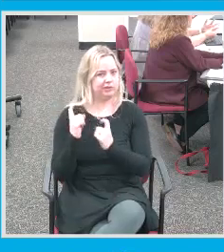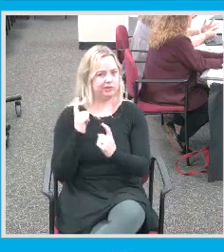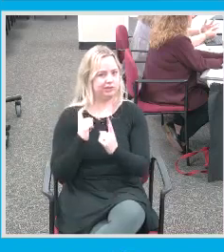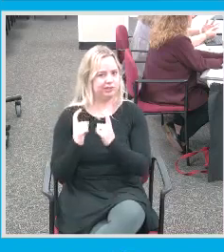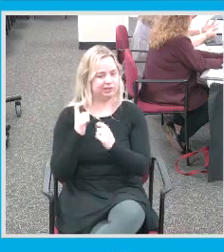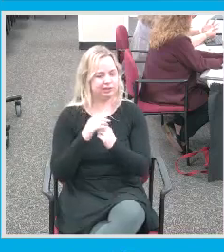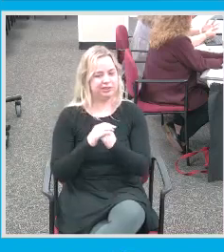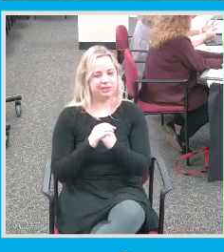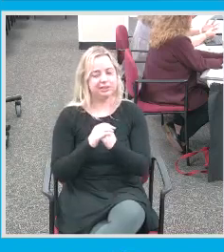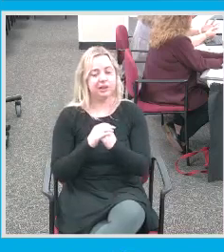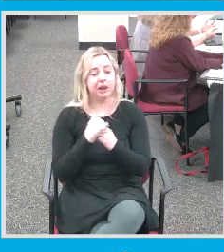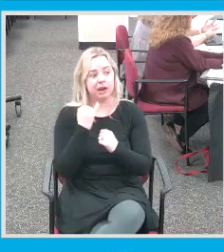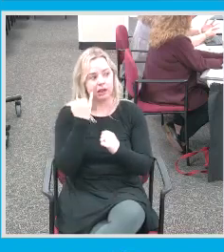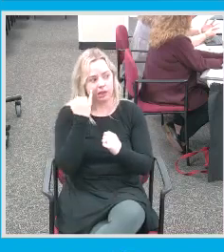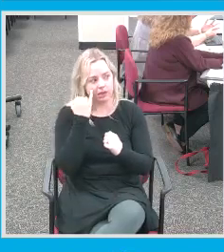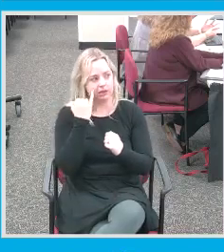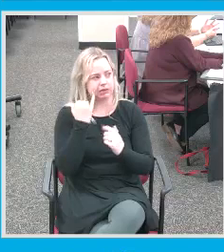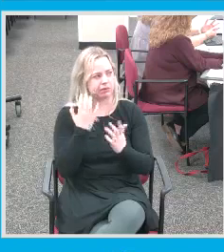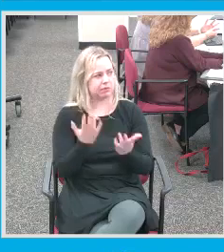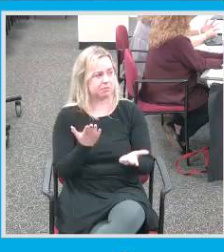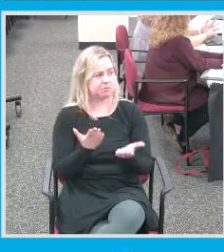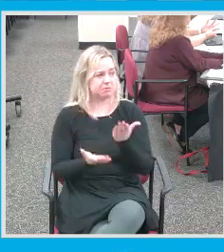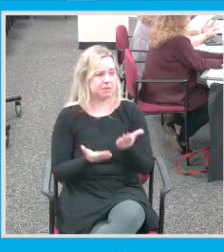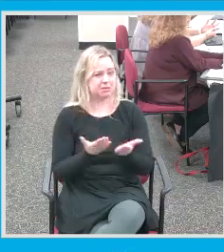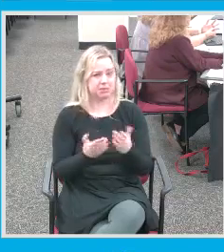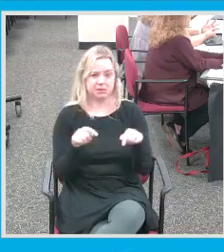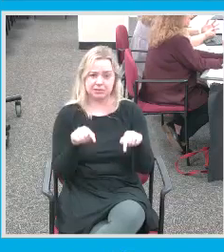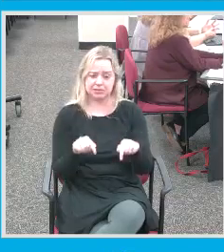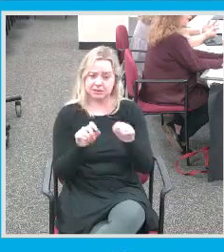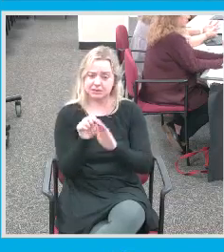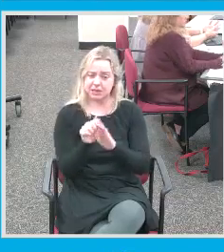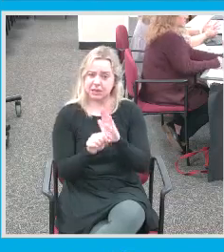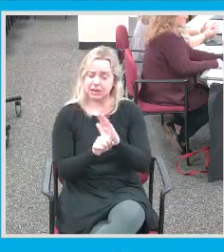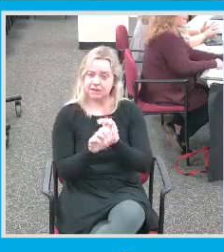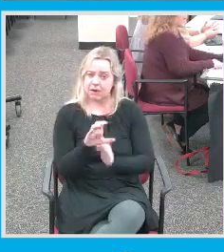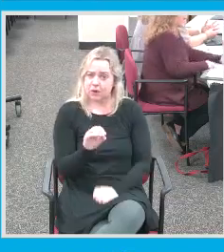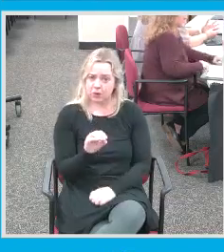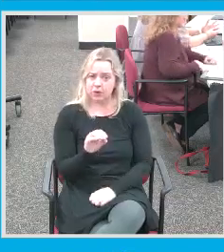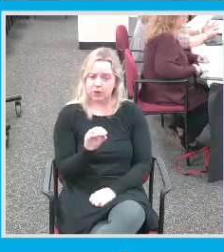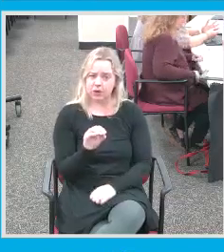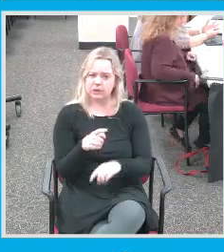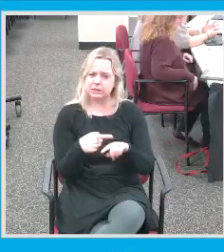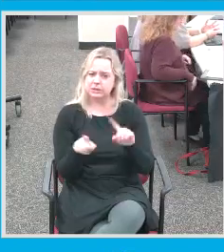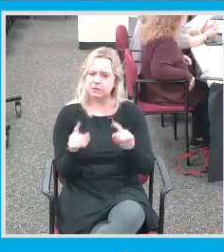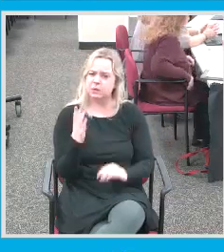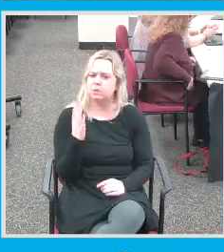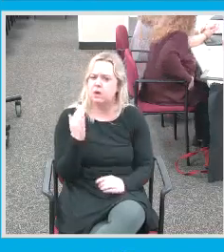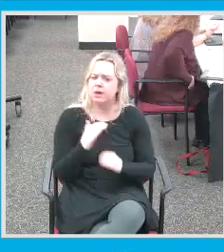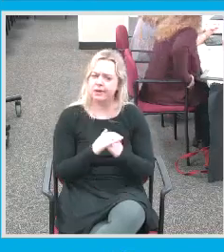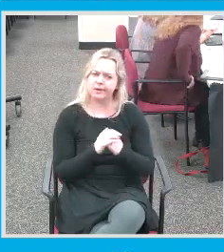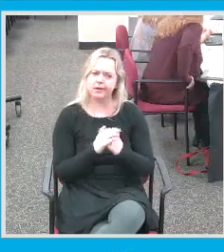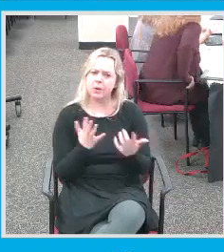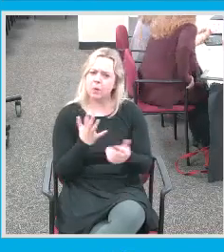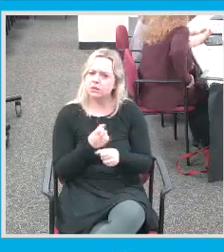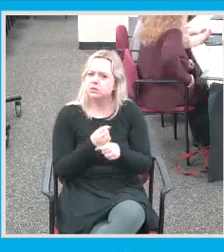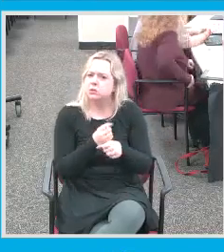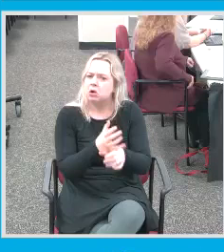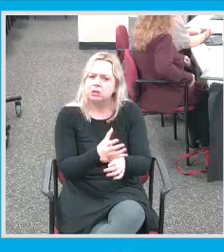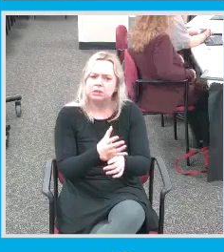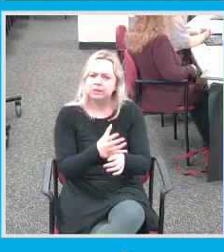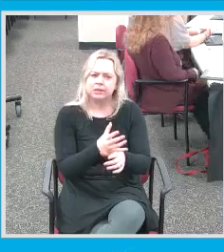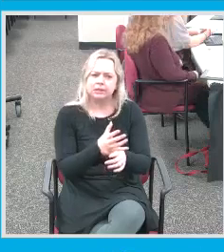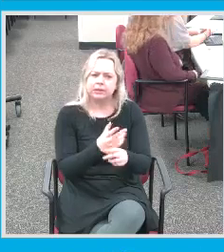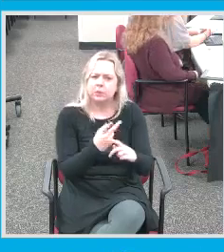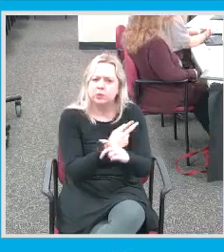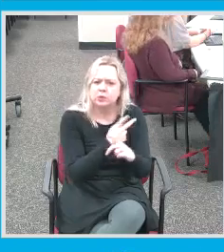El Paso County, and if there is a difference in Colorado, if we can identify what is creating those differences, then we can maybe